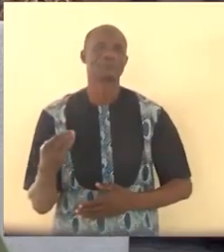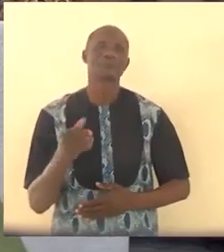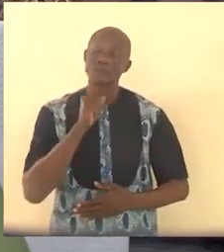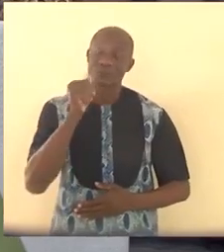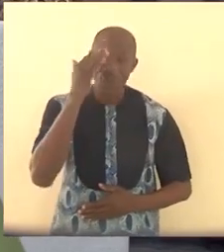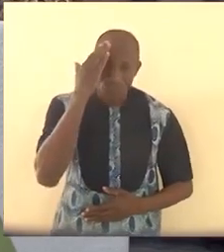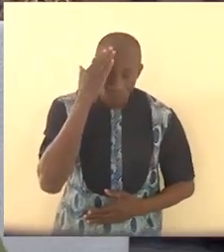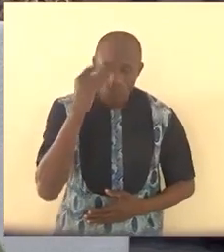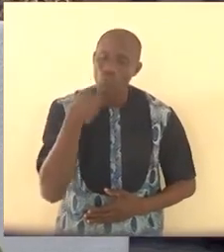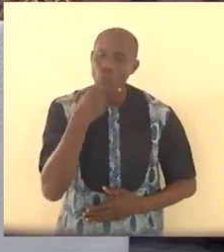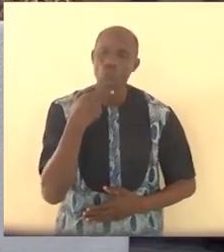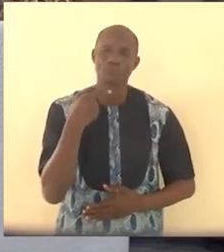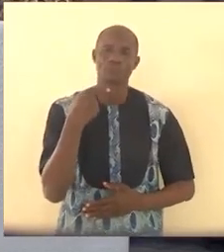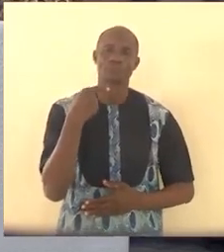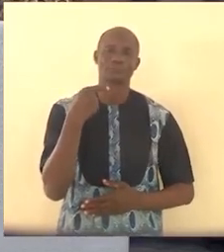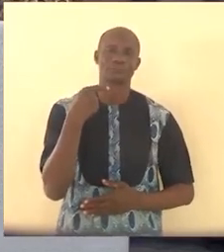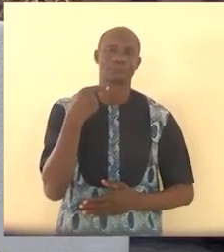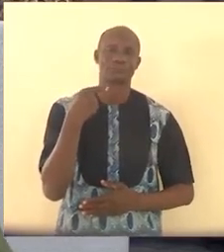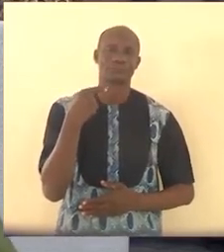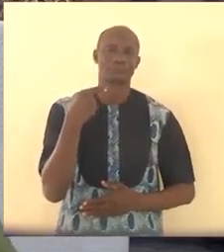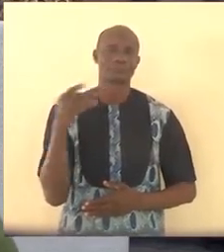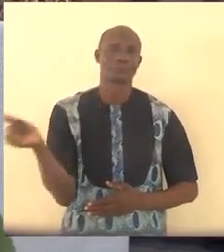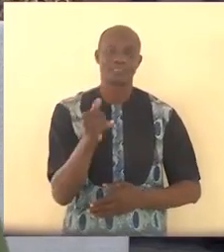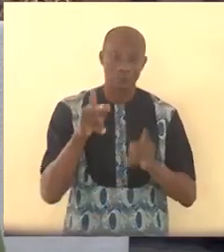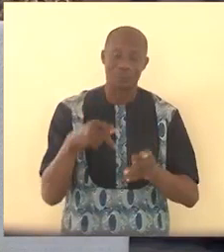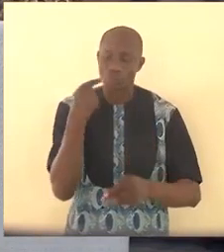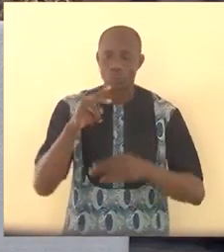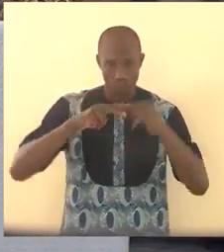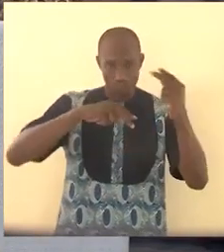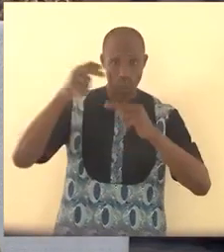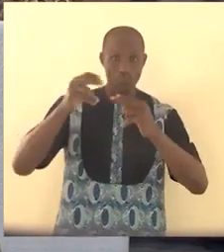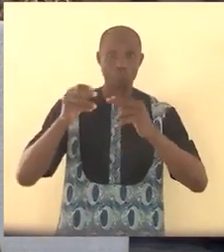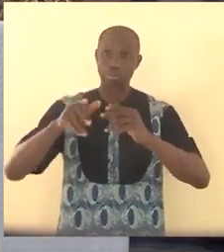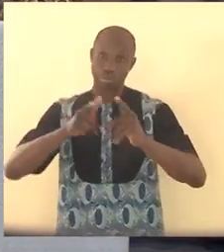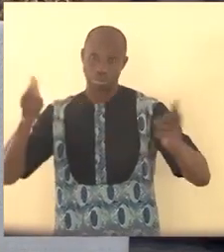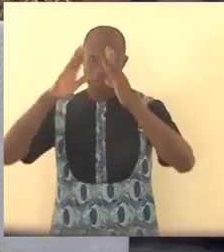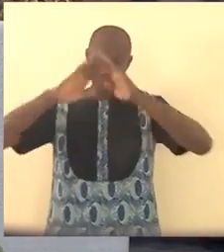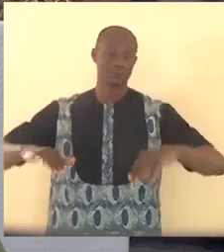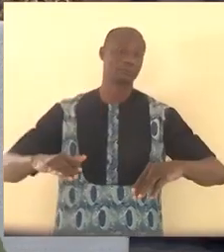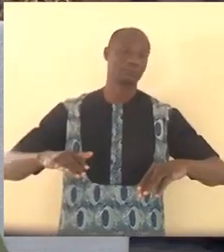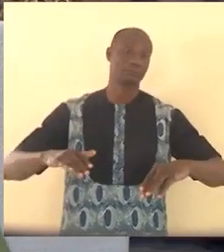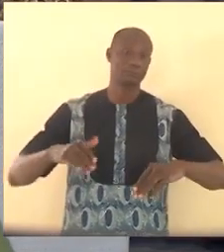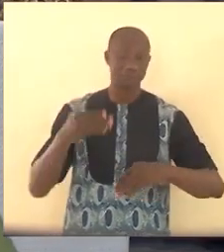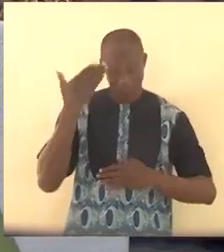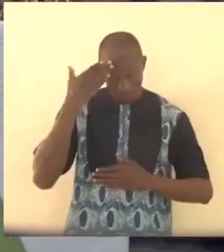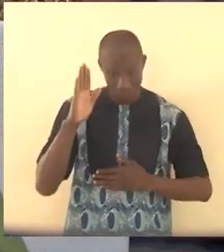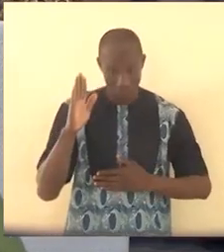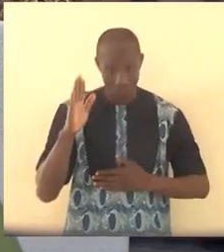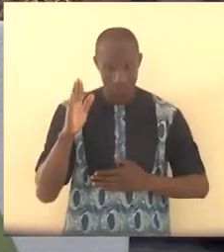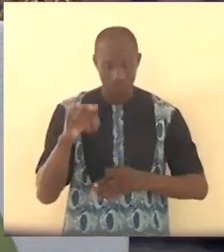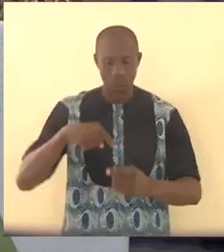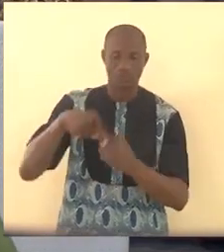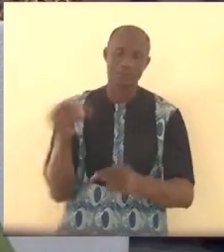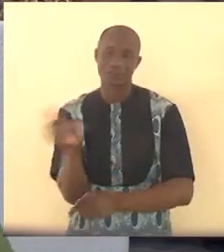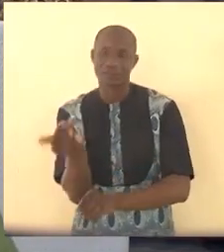and he doesn't know who. I mean, there are people who are building big houses, hundreds of millions of houses, that they don't know